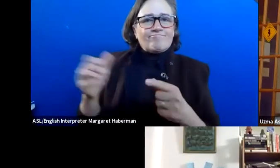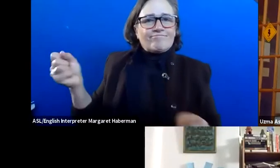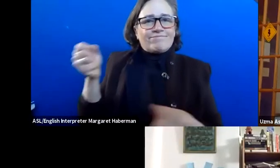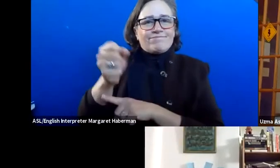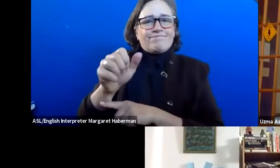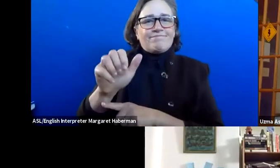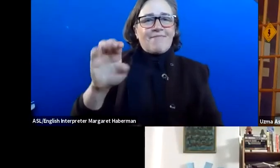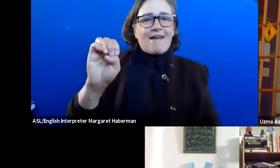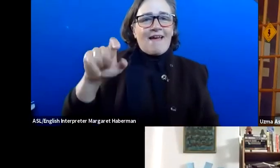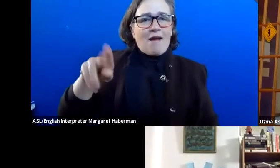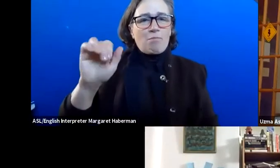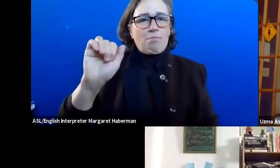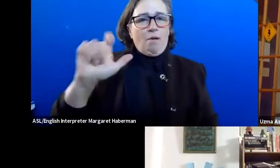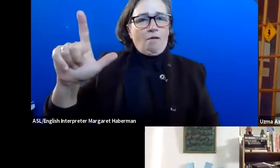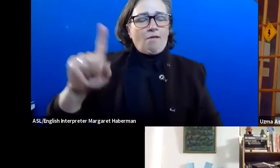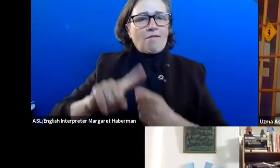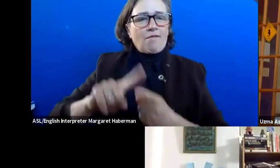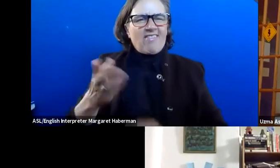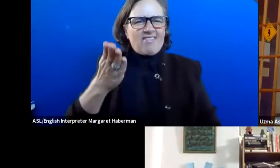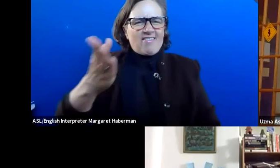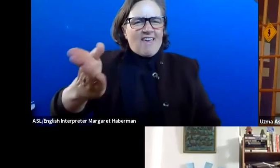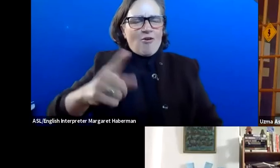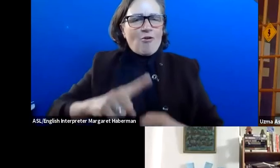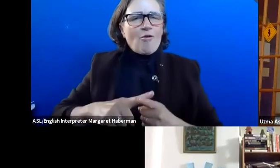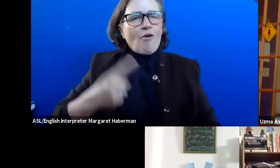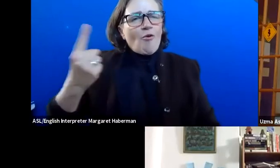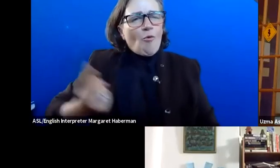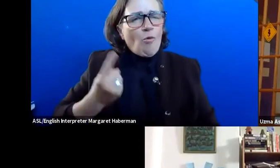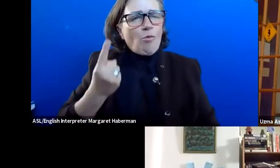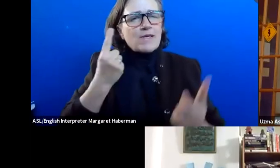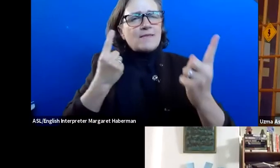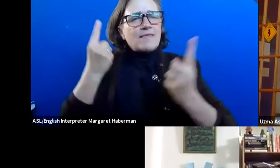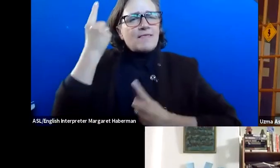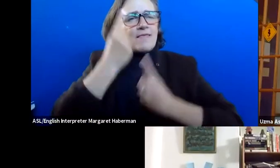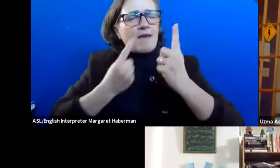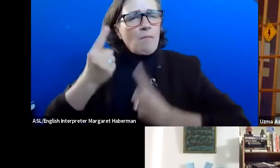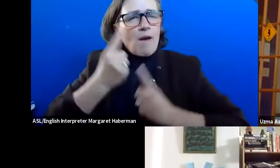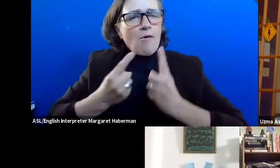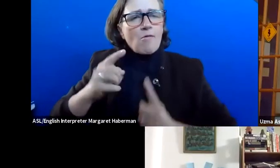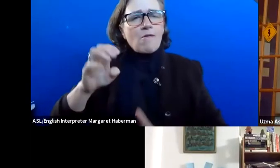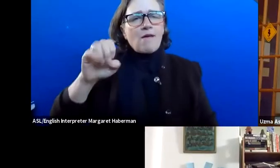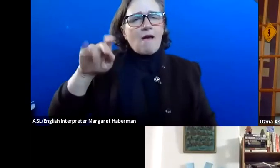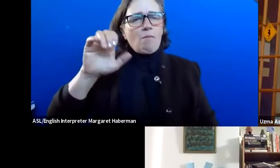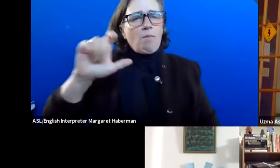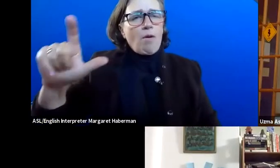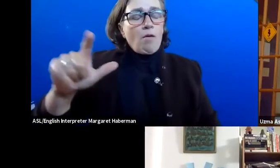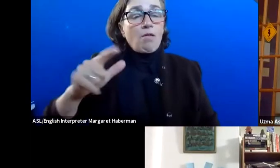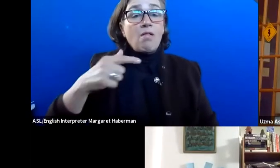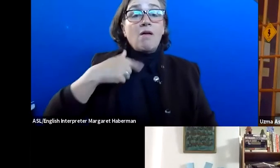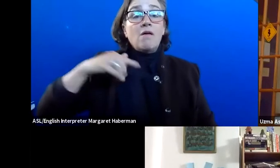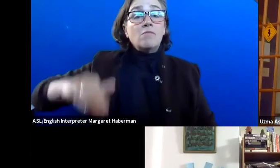Iqbal because I frequently do. I never stopped being the teenager in Pakistan who looked up to him for his very